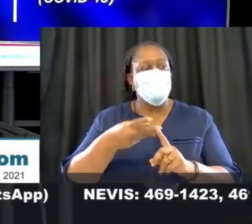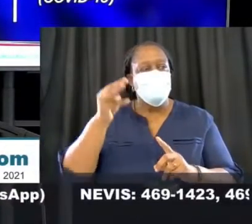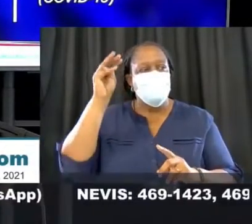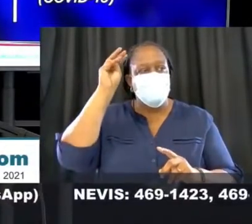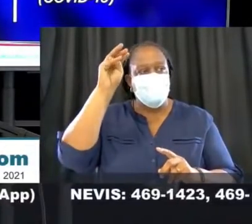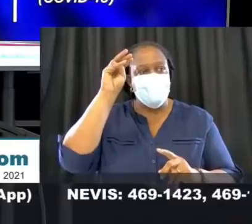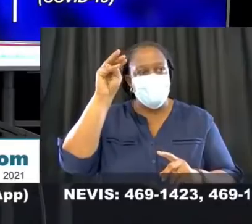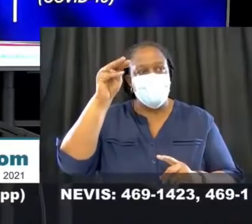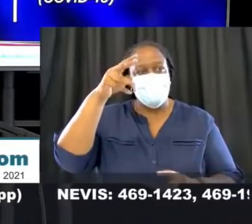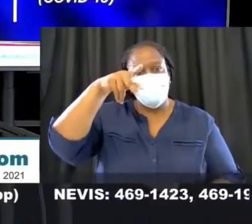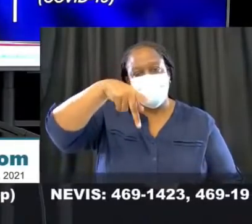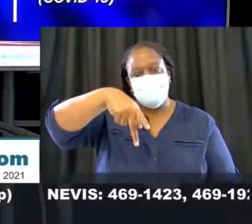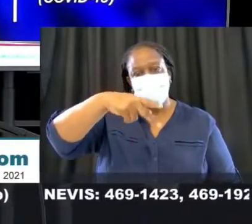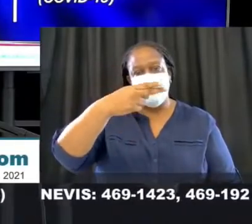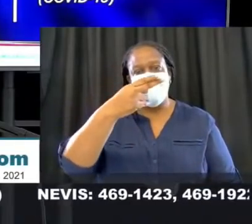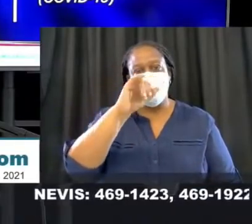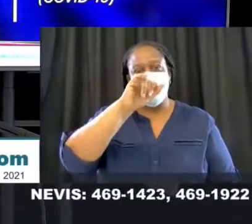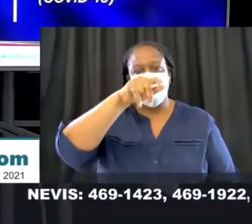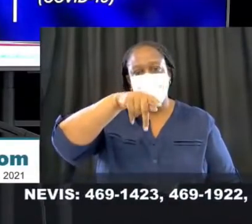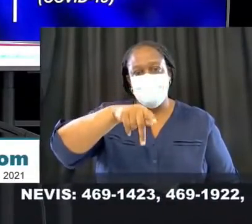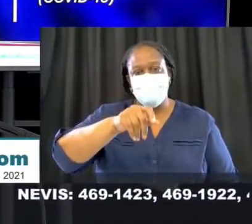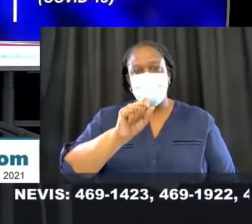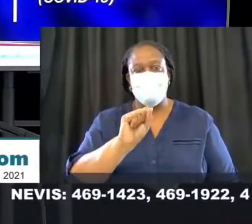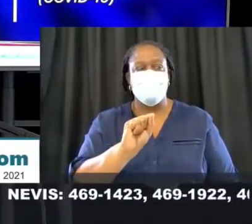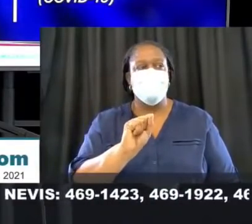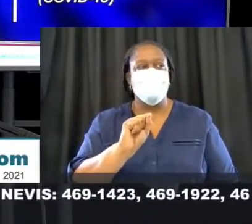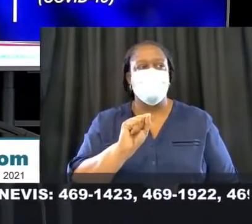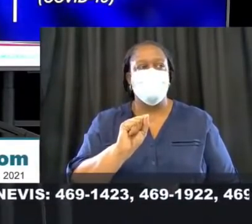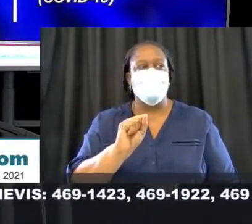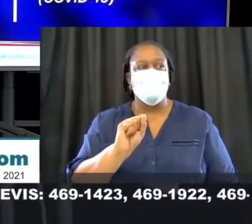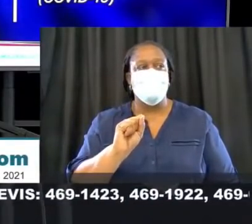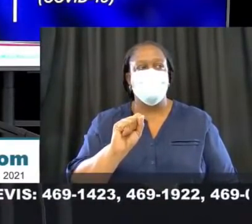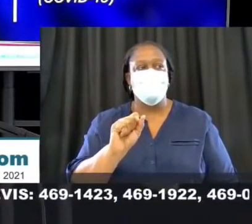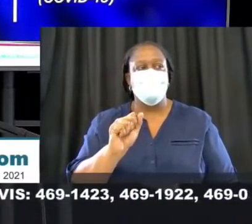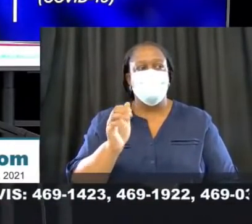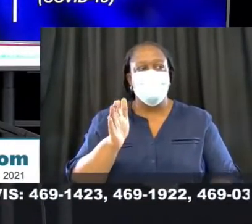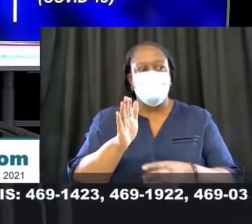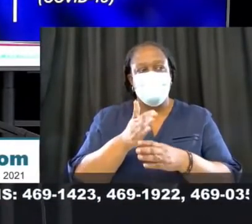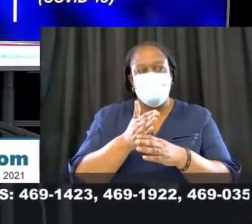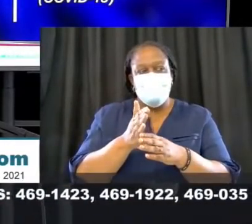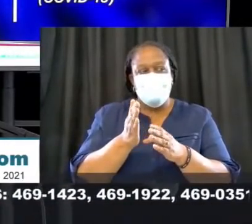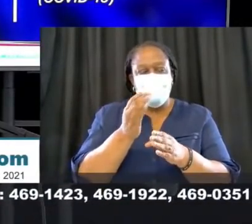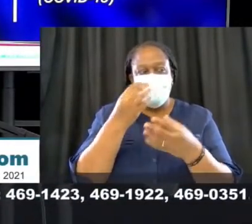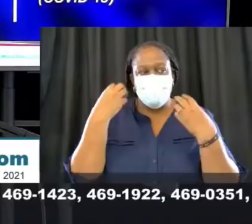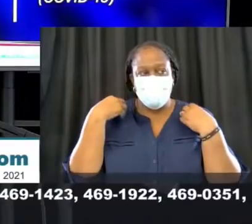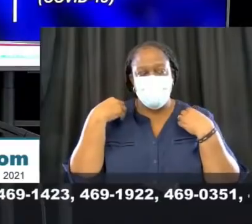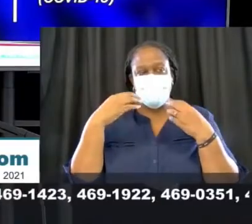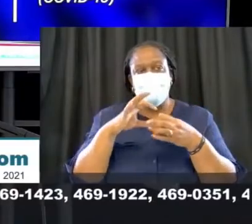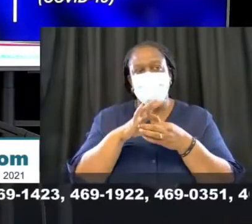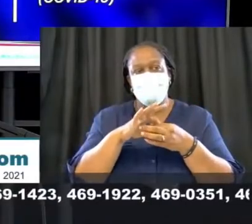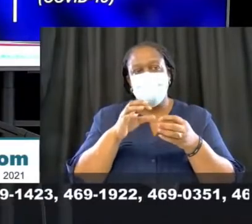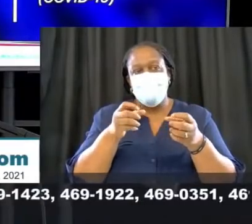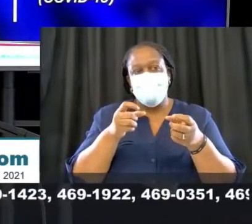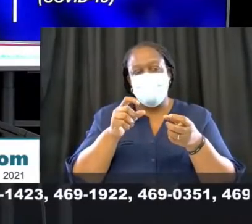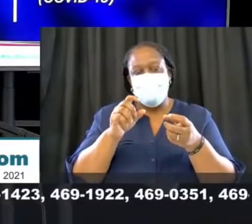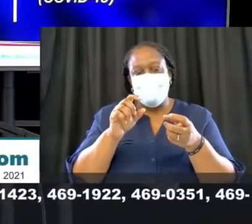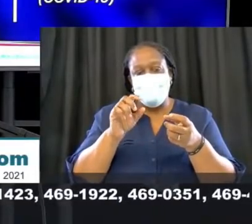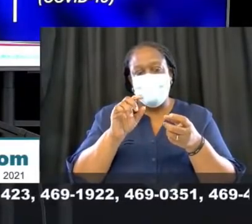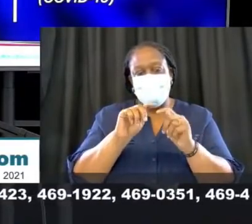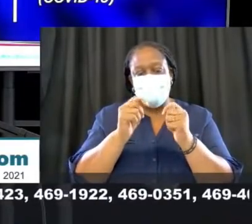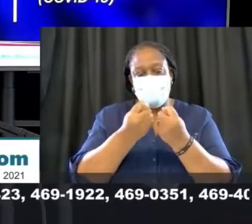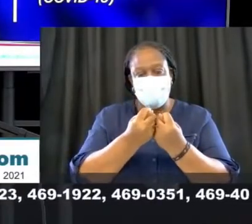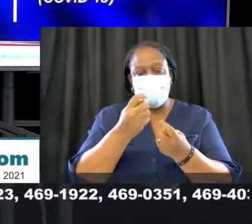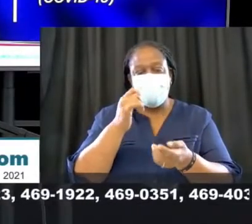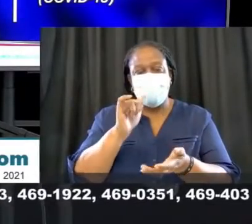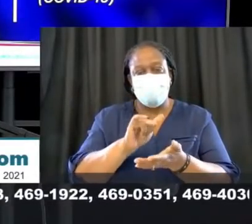Wendy Phipps, the co-chair of the Disaster Mitigation Council.